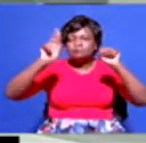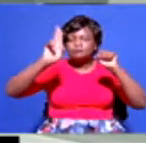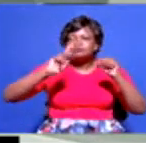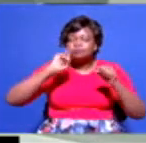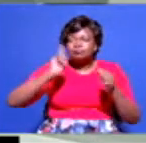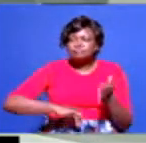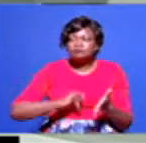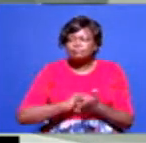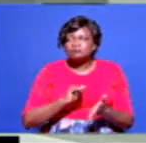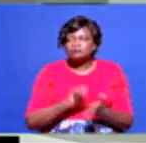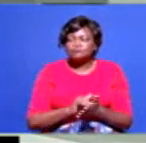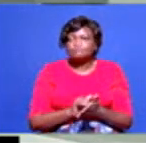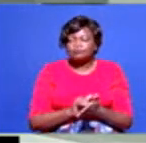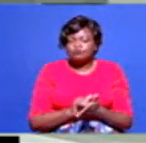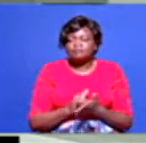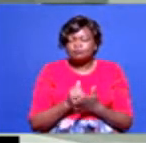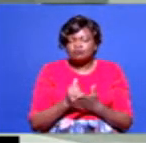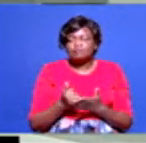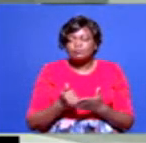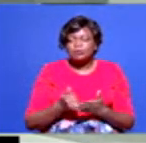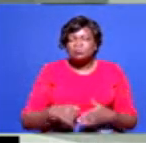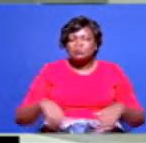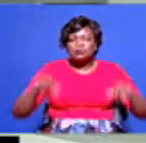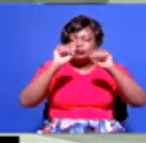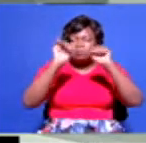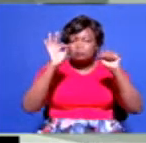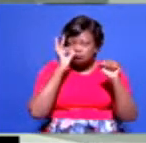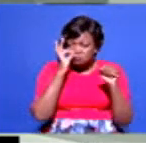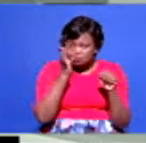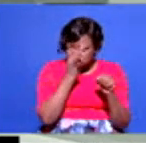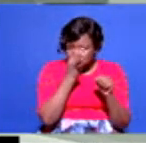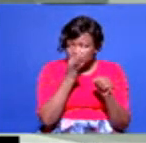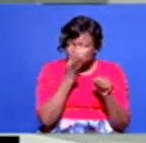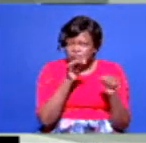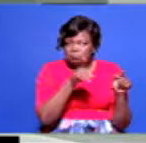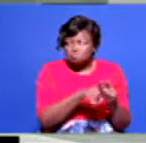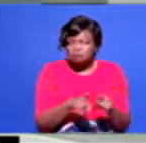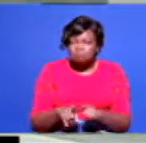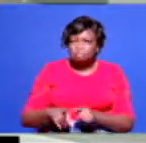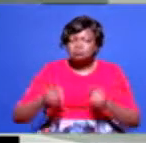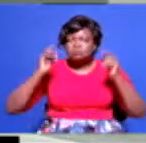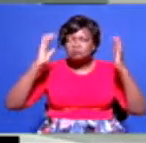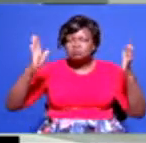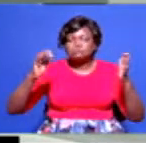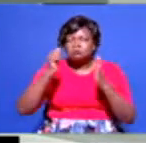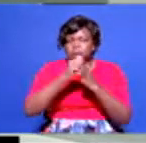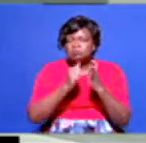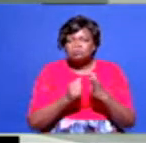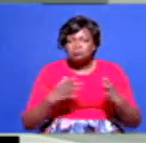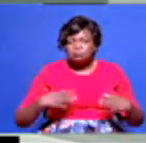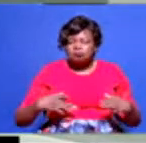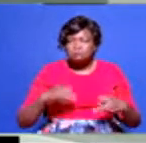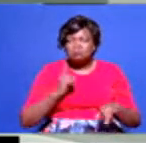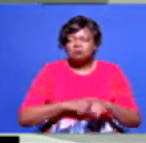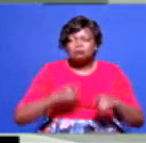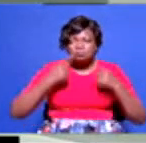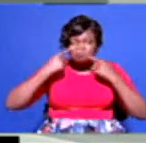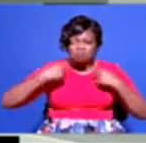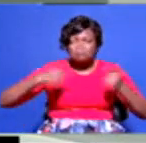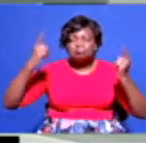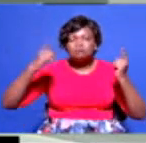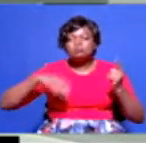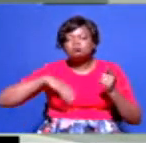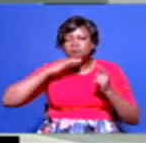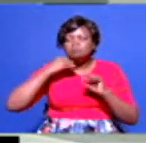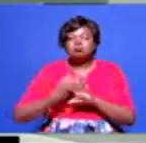his predecessor, the late President Mwai Kibaki, as a great statesman. While announcing the passing on of the former